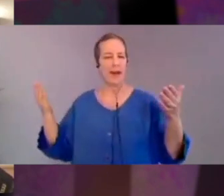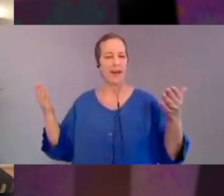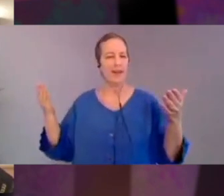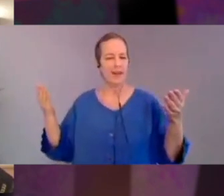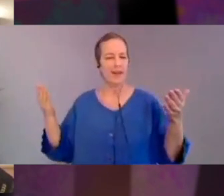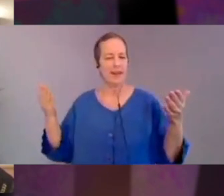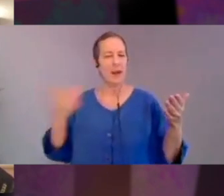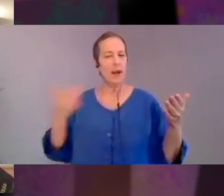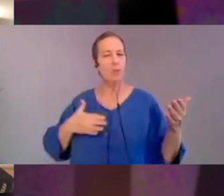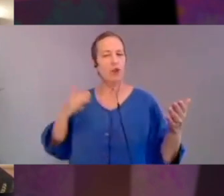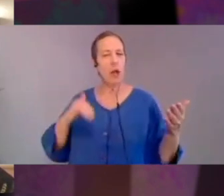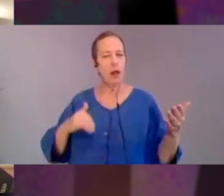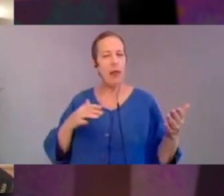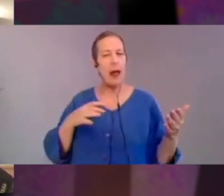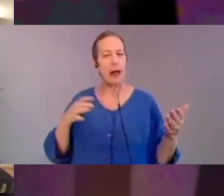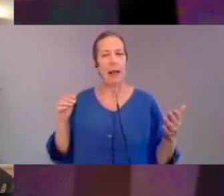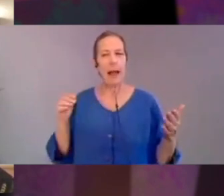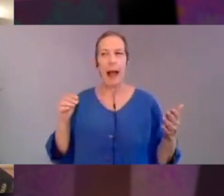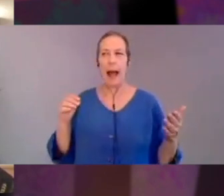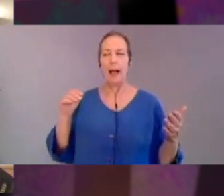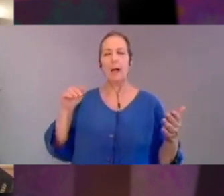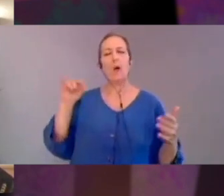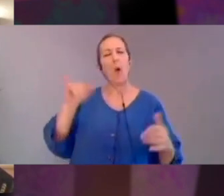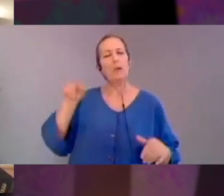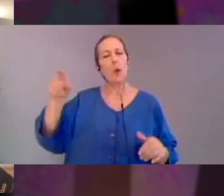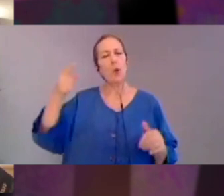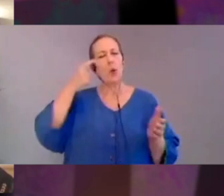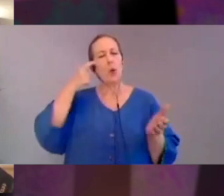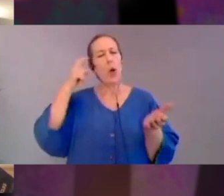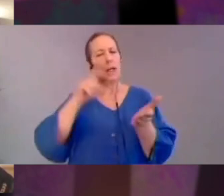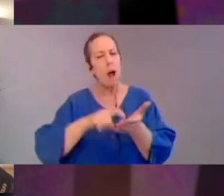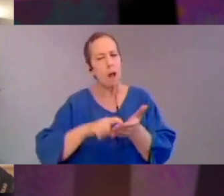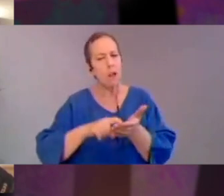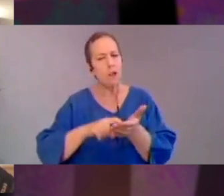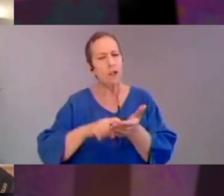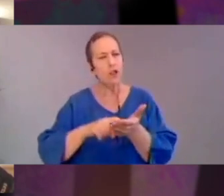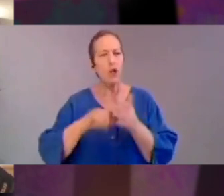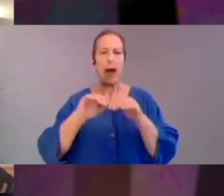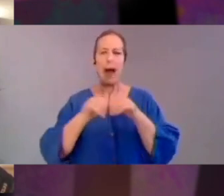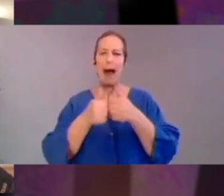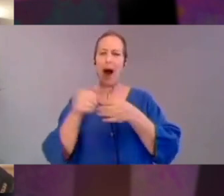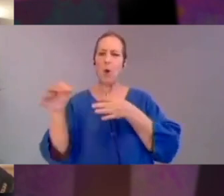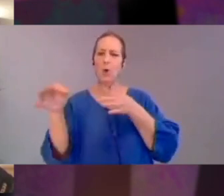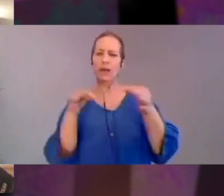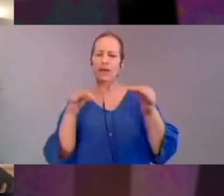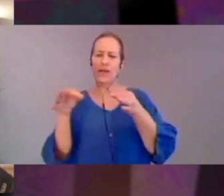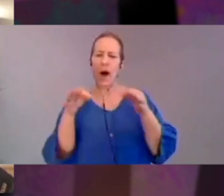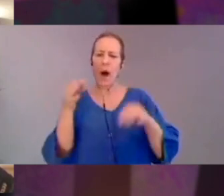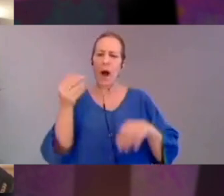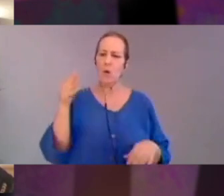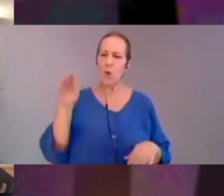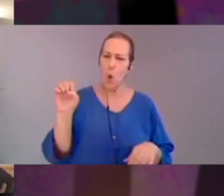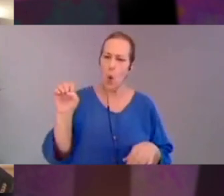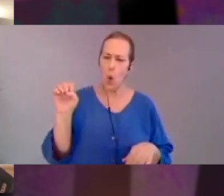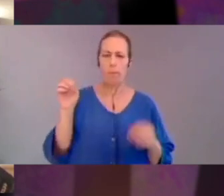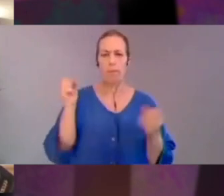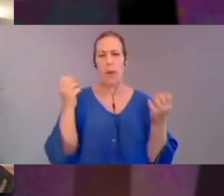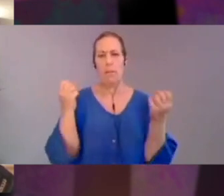that that there's so many ways in and out of it. I think that's such an important way of being,